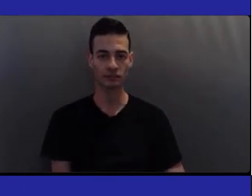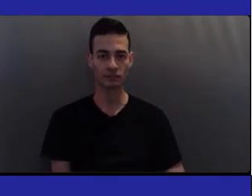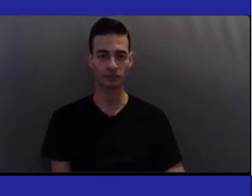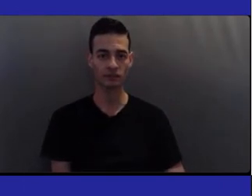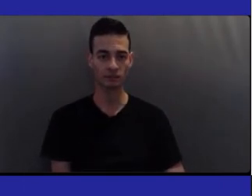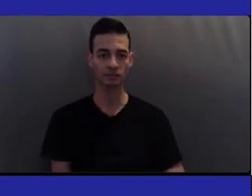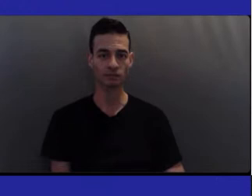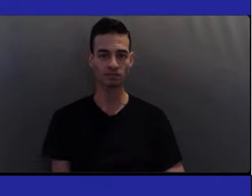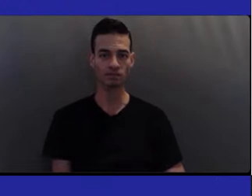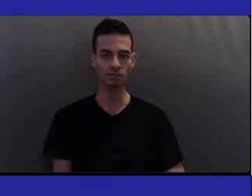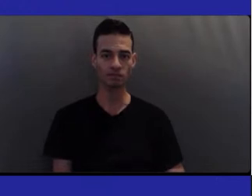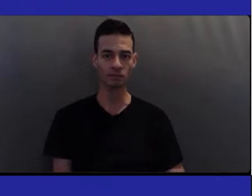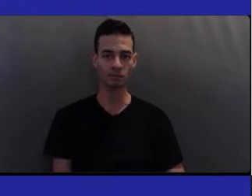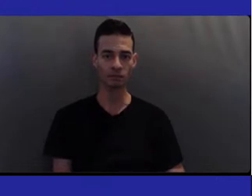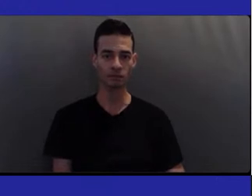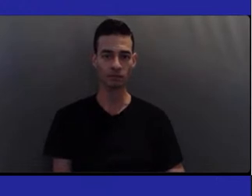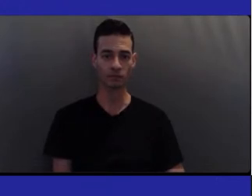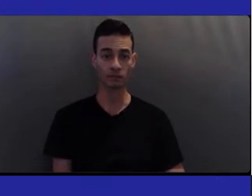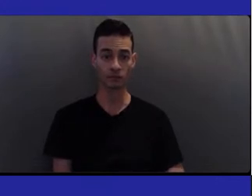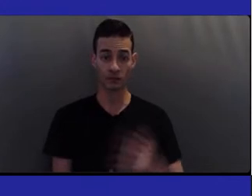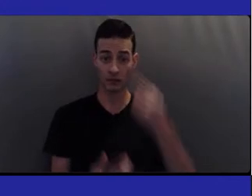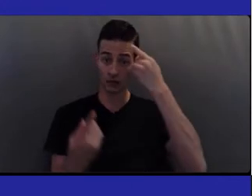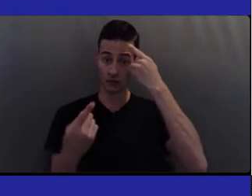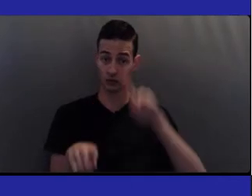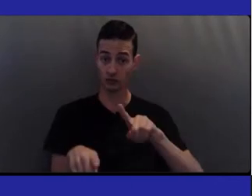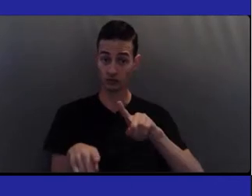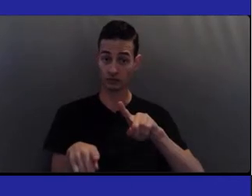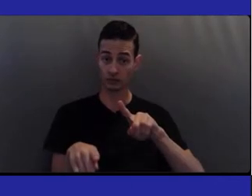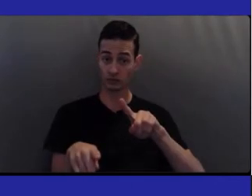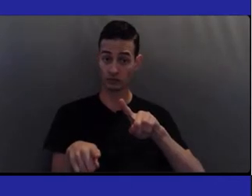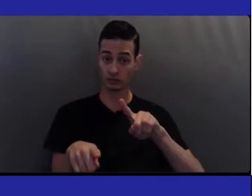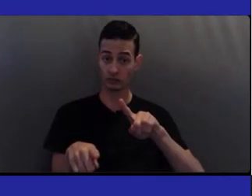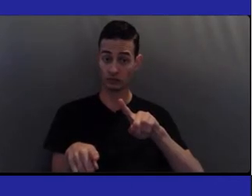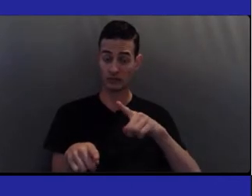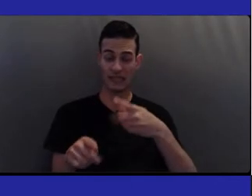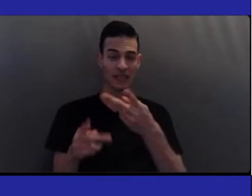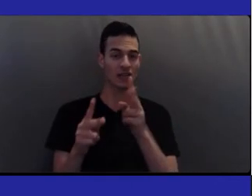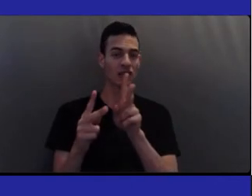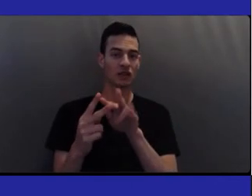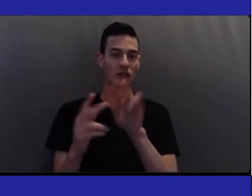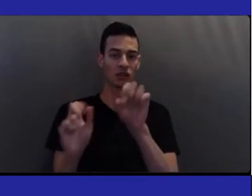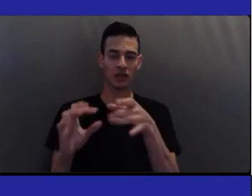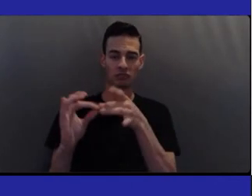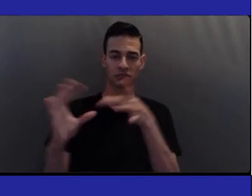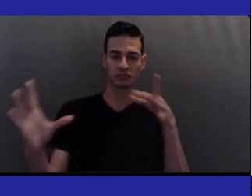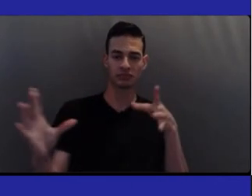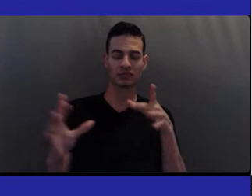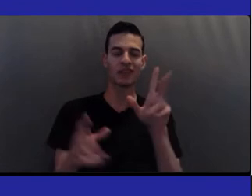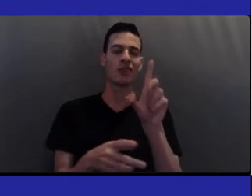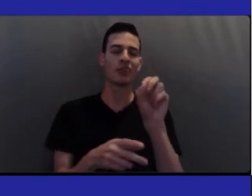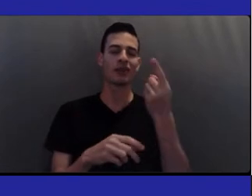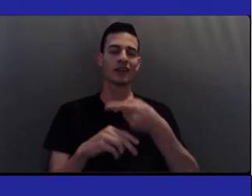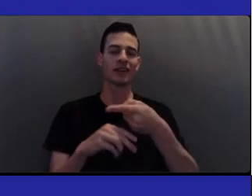$55,516.70 with such agreement to be terminable by each party on 30 days' notice without cost. And this was